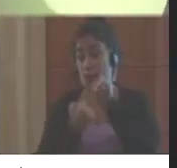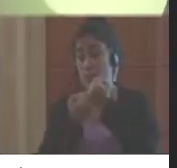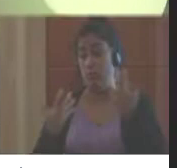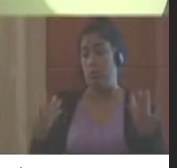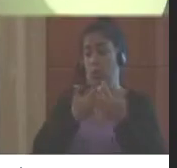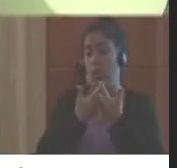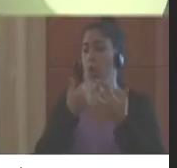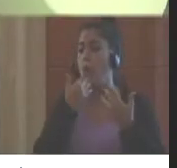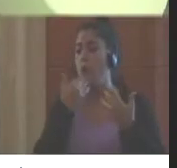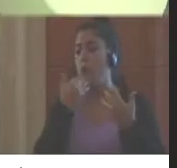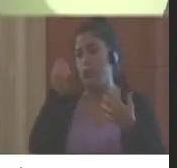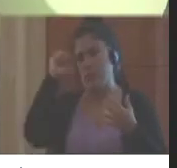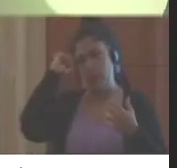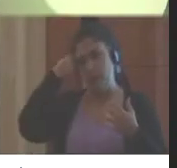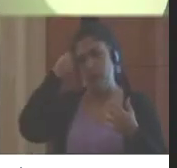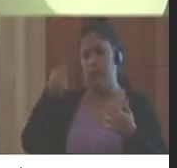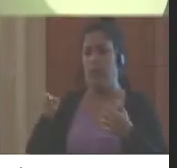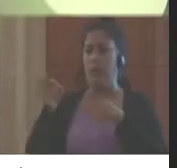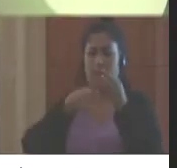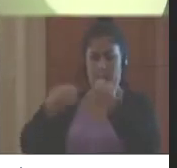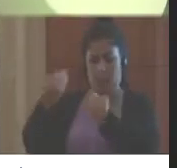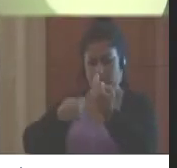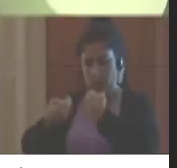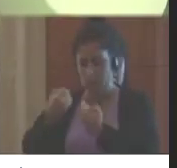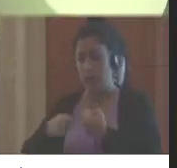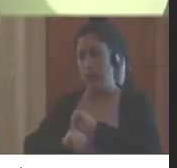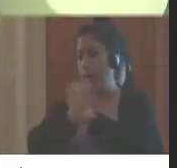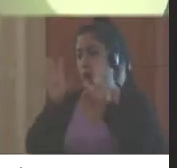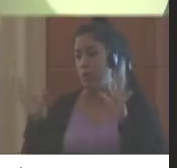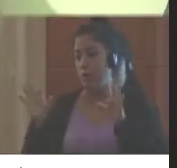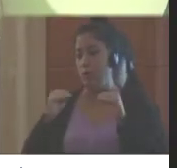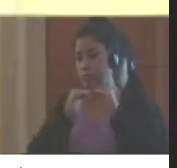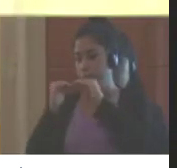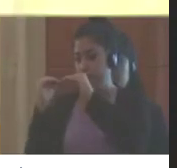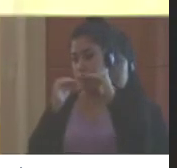talking of the importance of having a cross-sectional action between the different